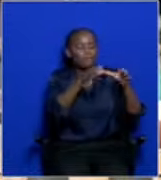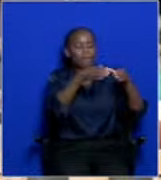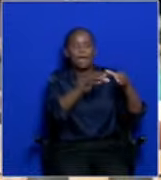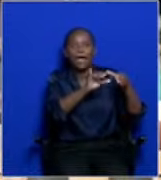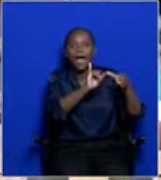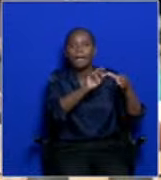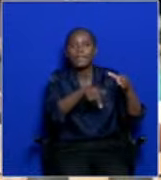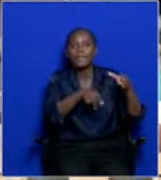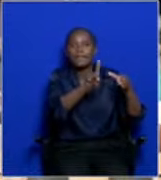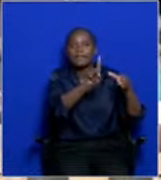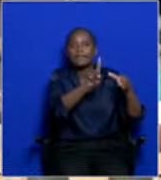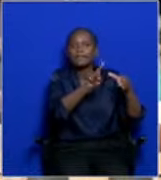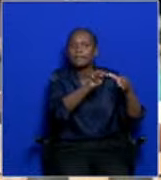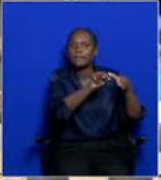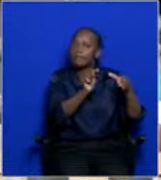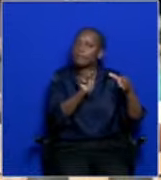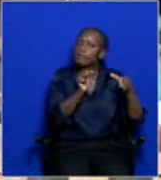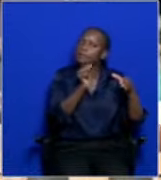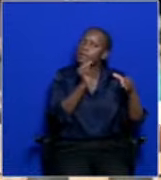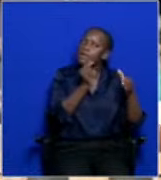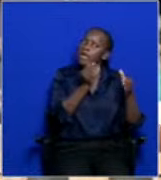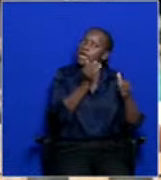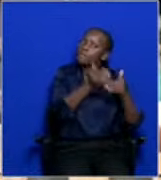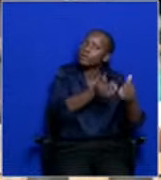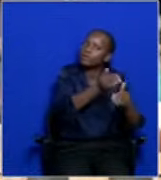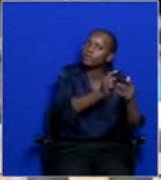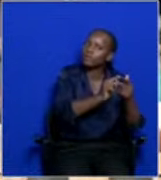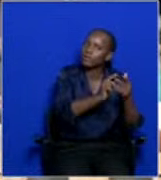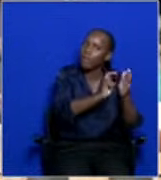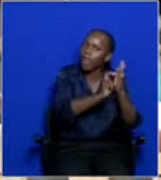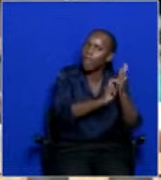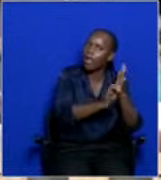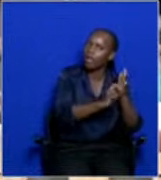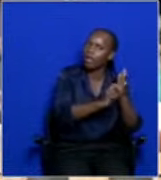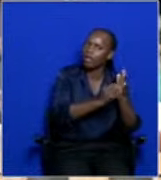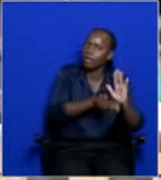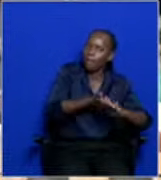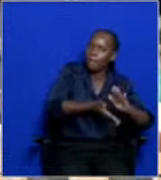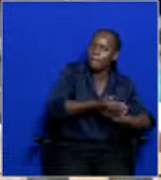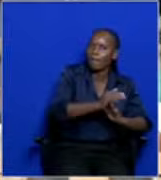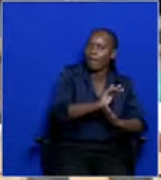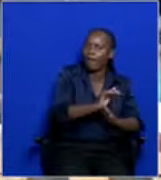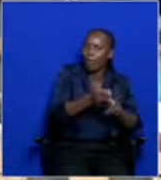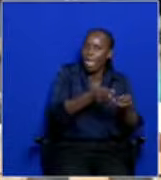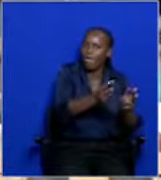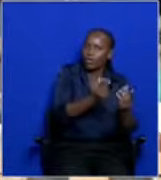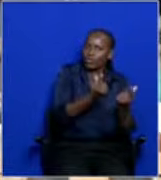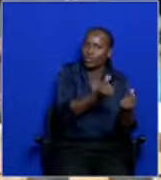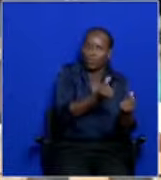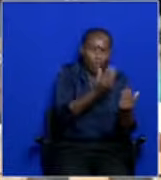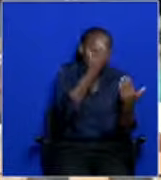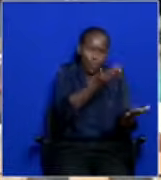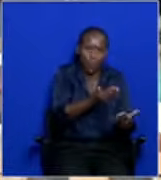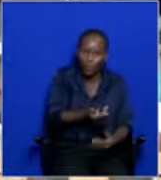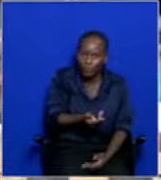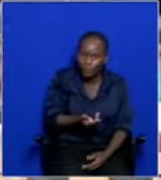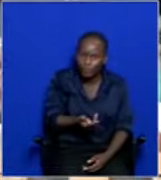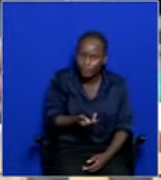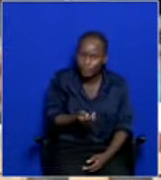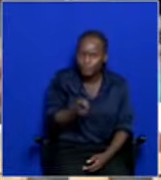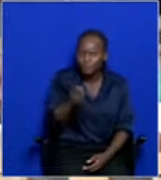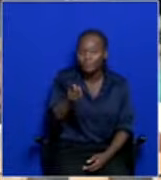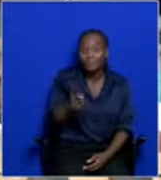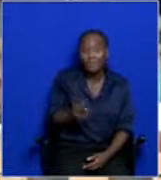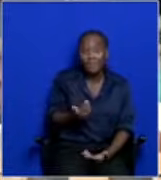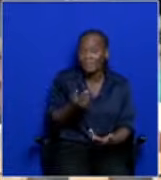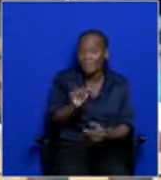they will be getting feedback while they're running matters. Comes from ignorance of not knowing that you